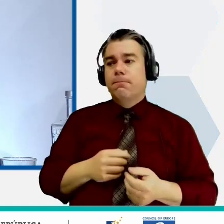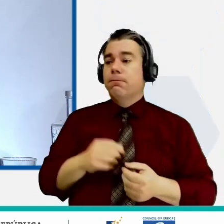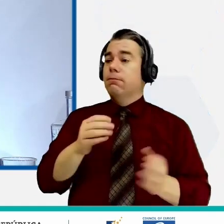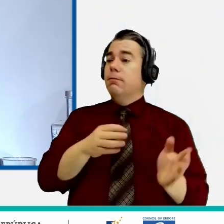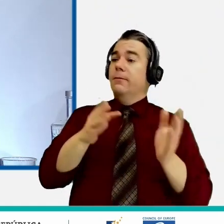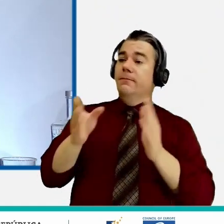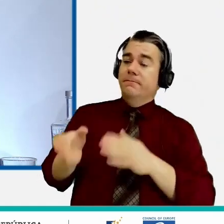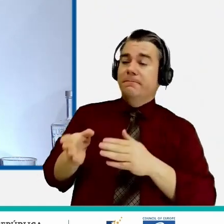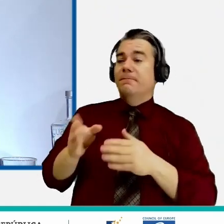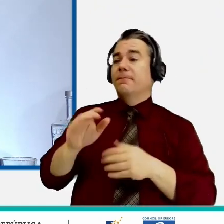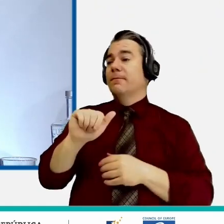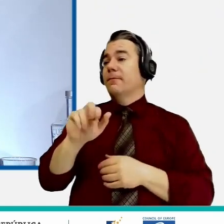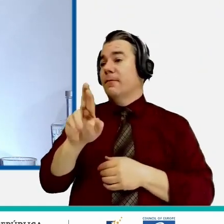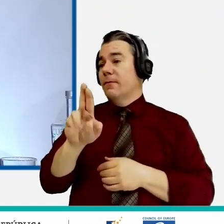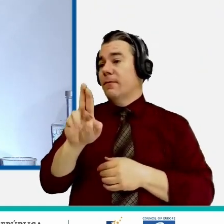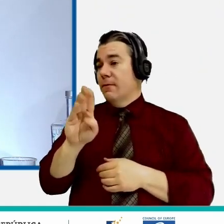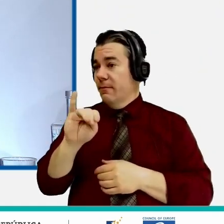and from John that